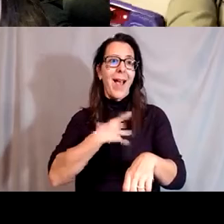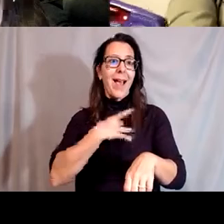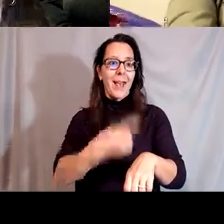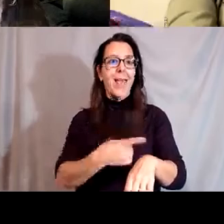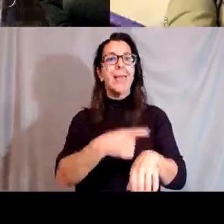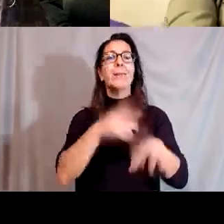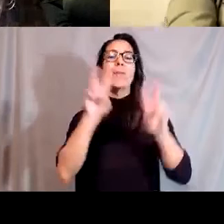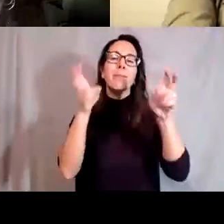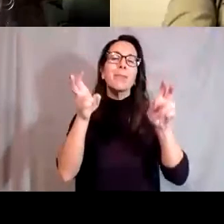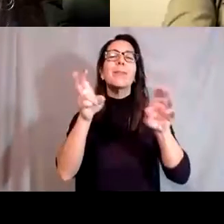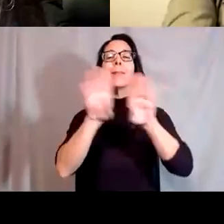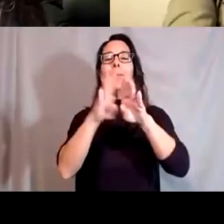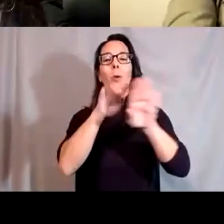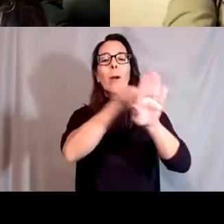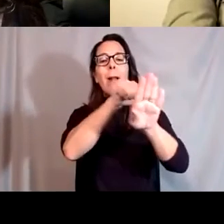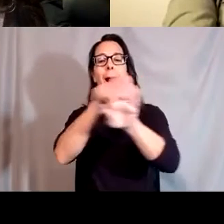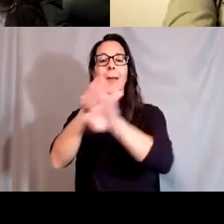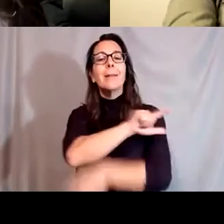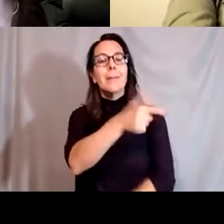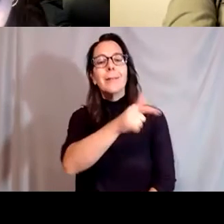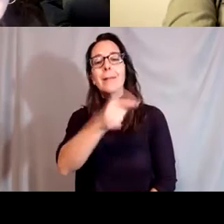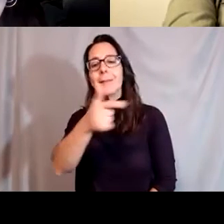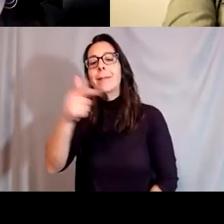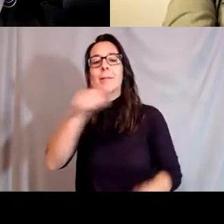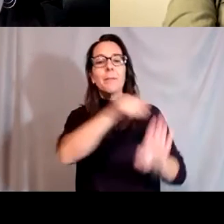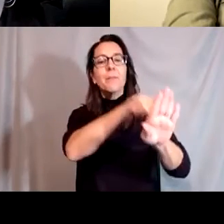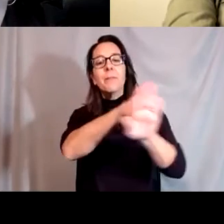people like me can only do texting.